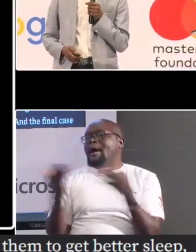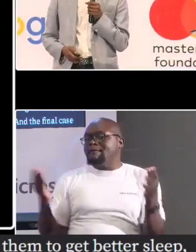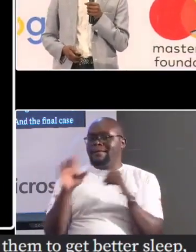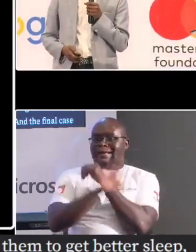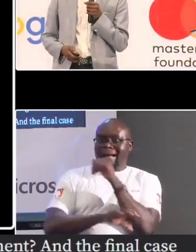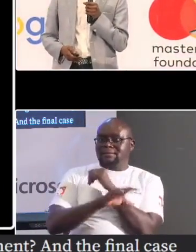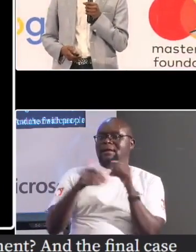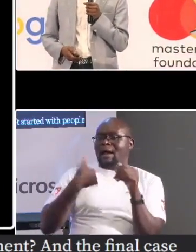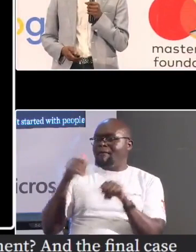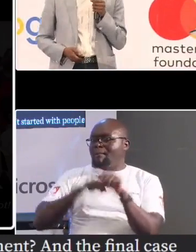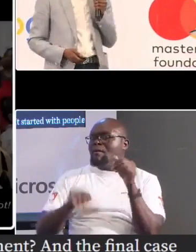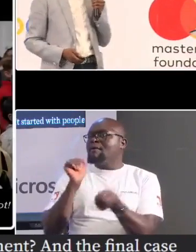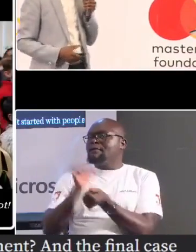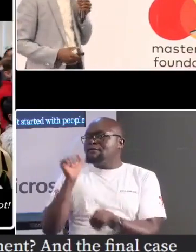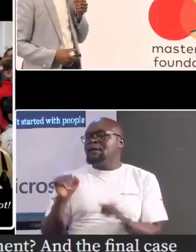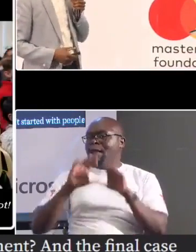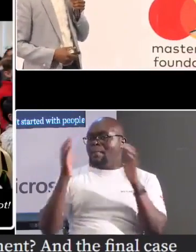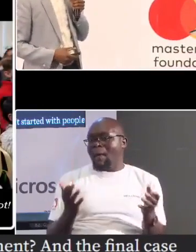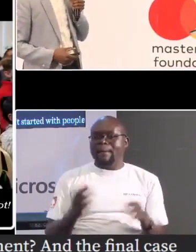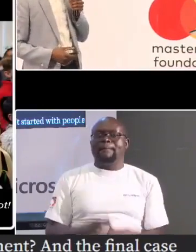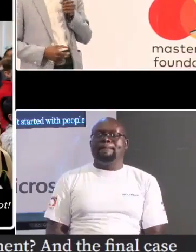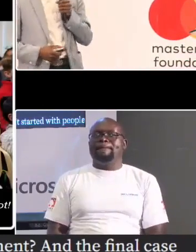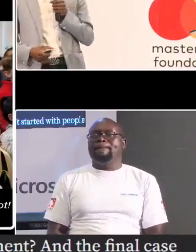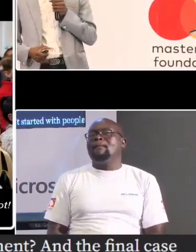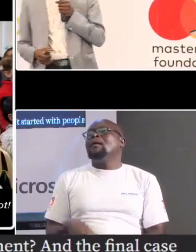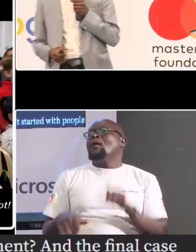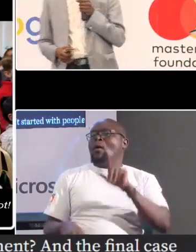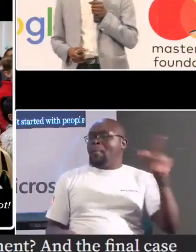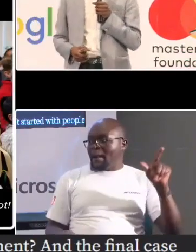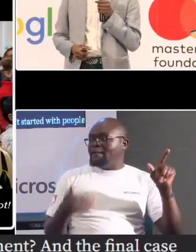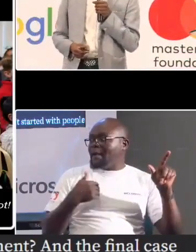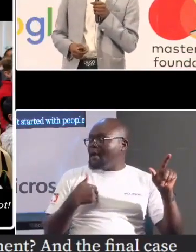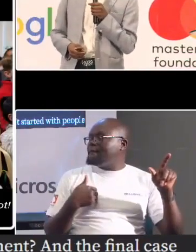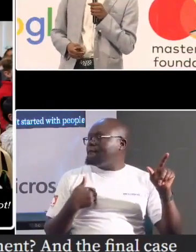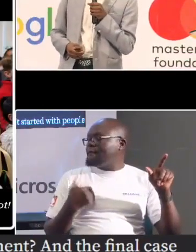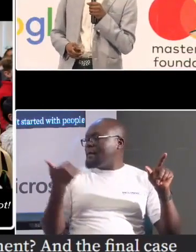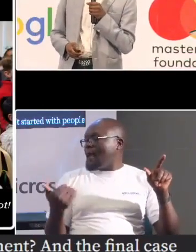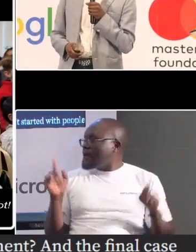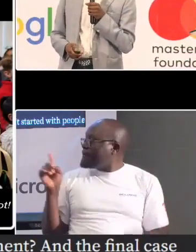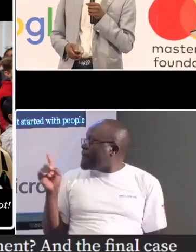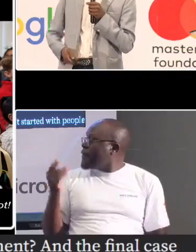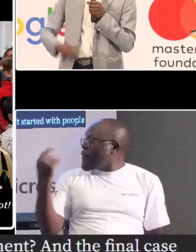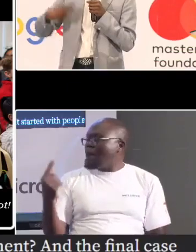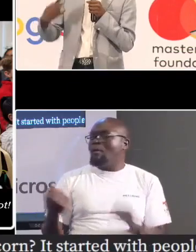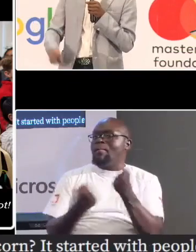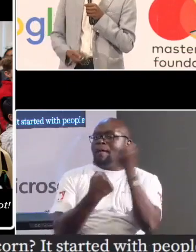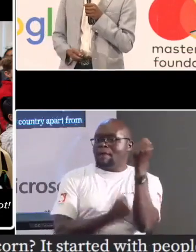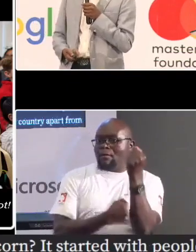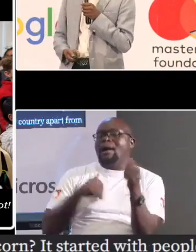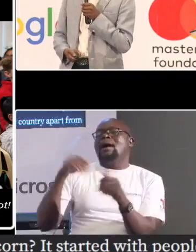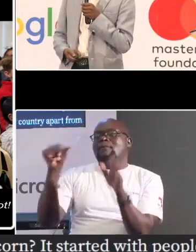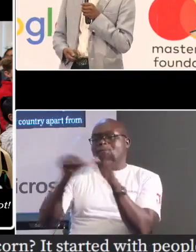country apart from 15 in the world. On the left is an image of Johan Brand, one of the founders, who had a